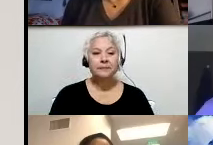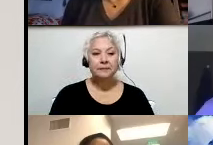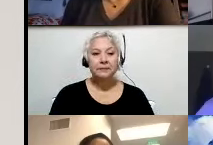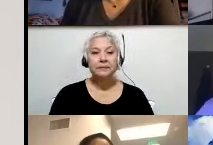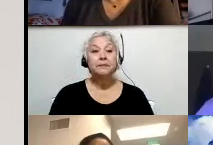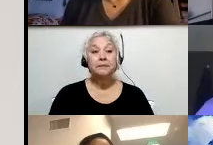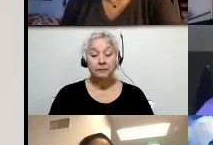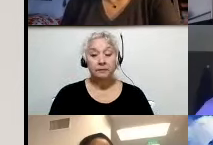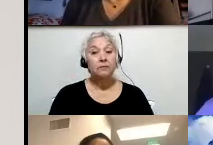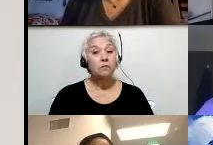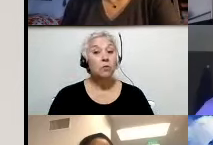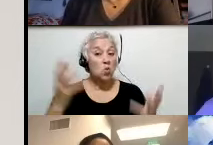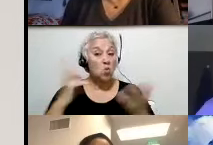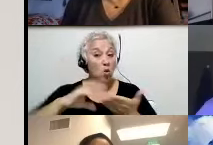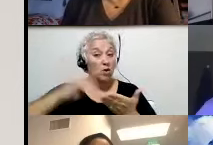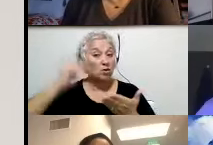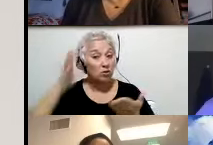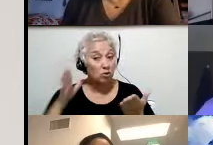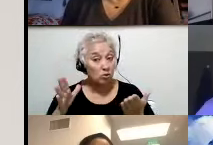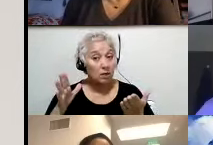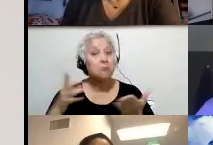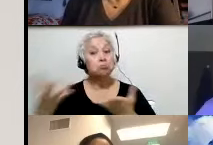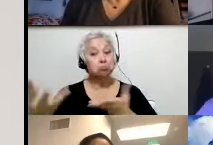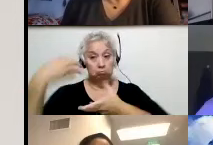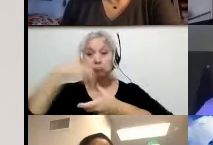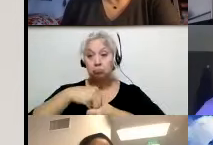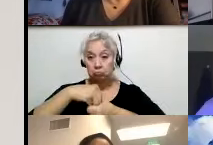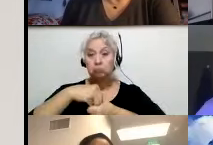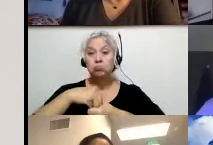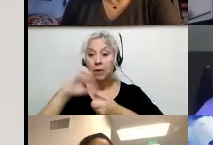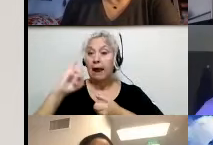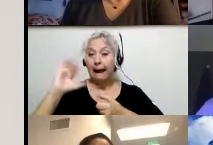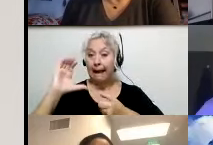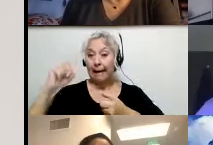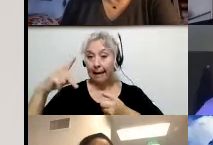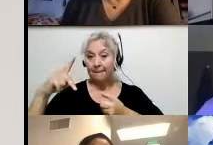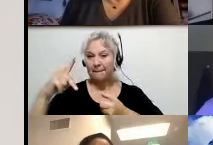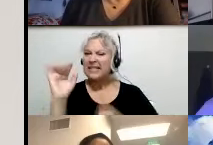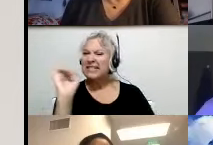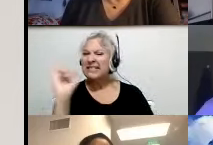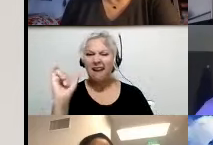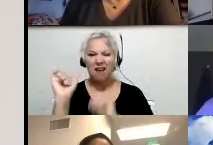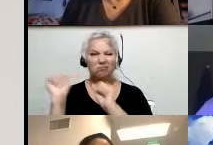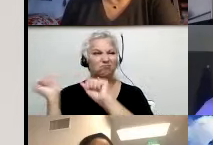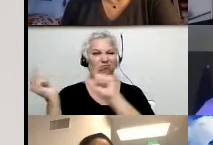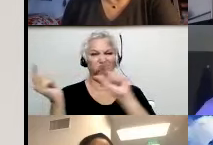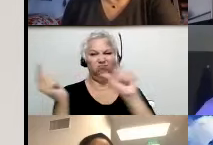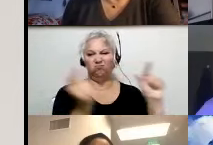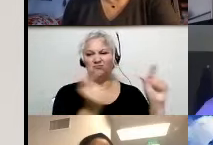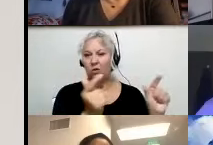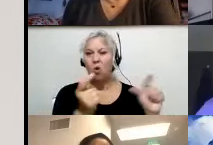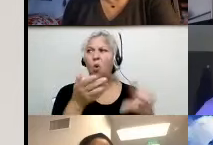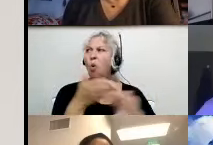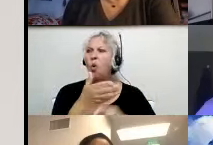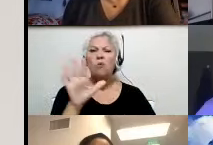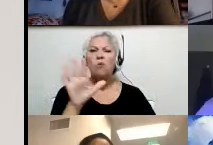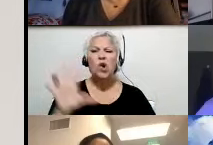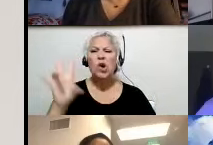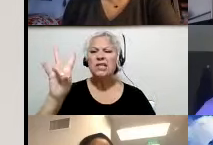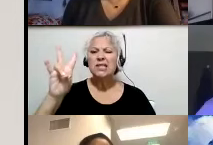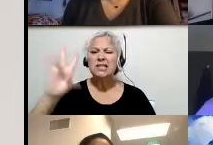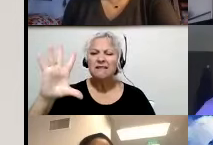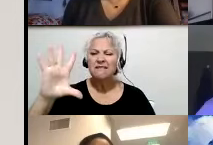So we want our students with disabilities to participate in the ICAP just like everyone else. We have over about